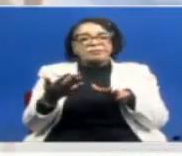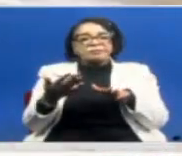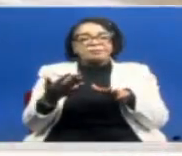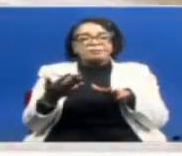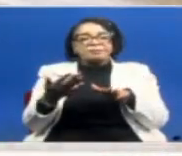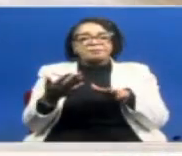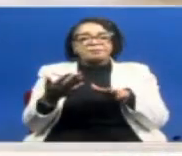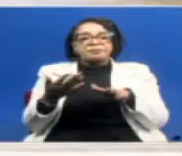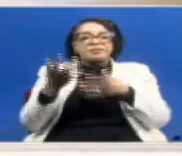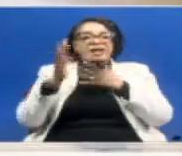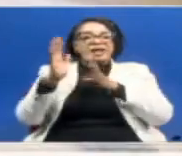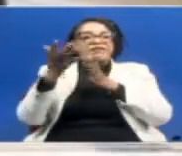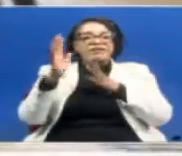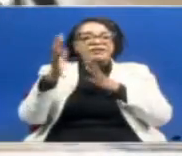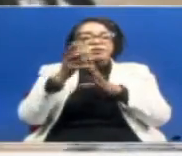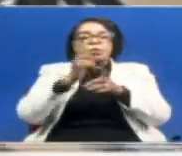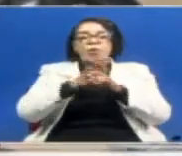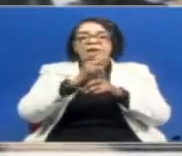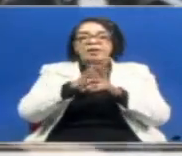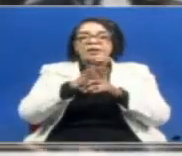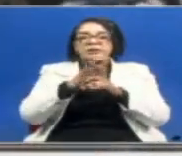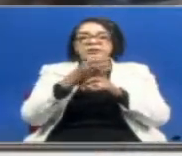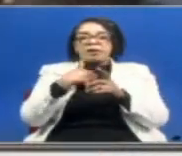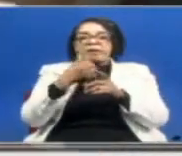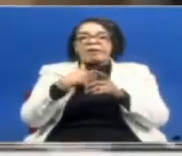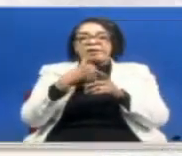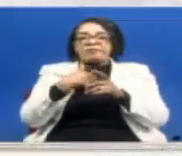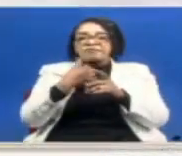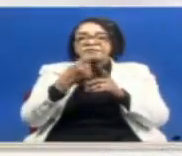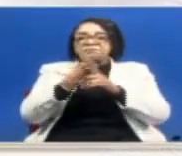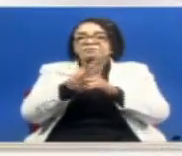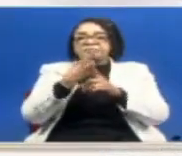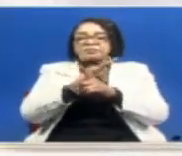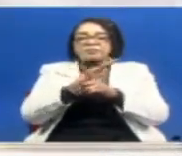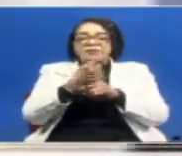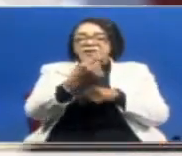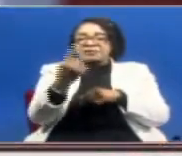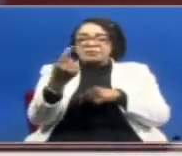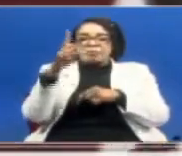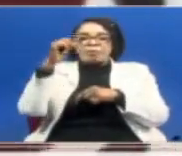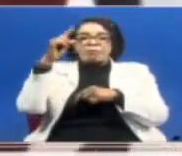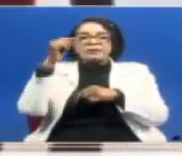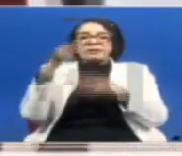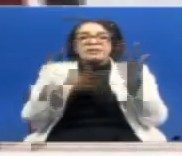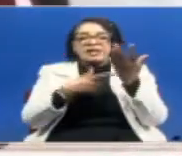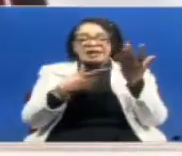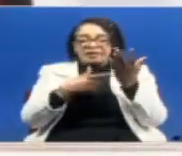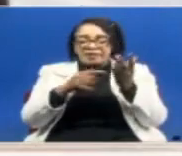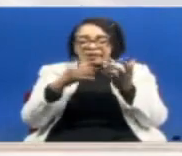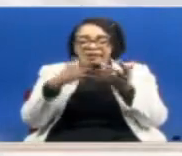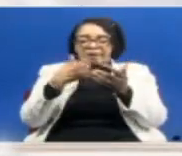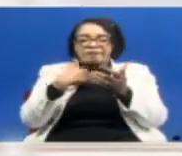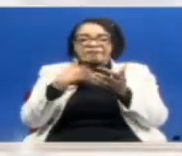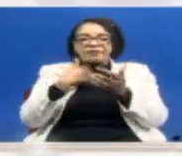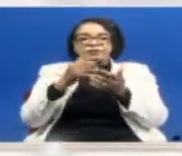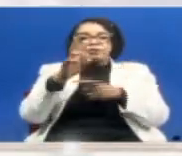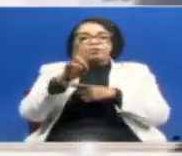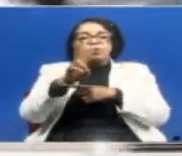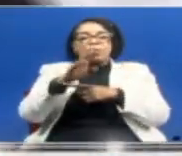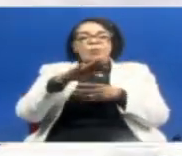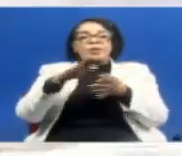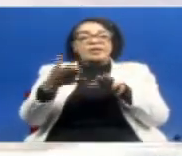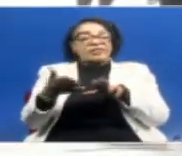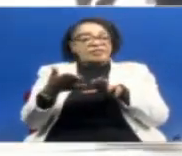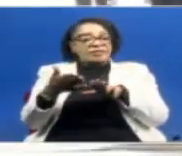Kilifi and Kwale counties have recorded three fatalities each, with Mombasa and Tana River counties having recorded two deaths